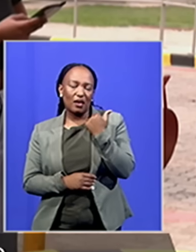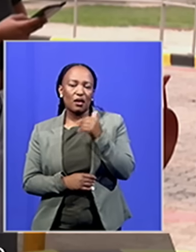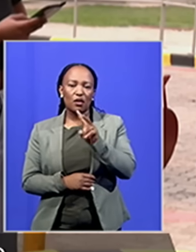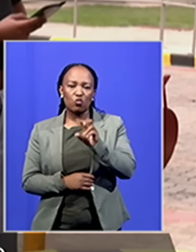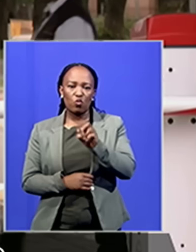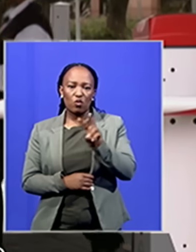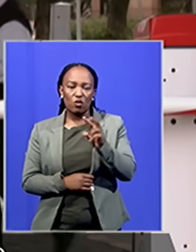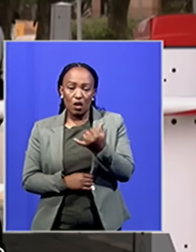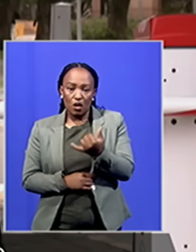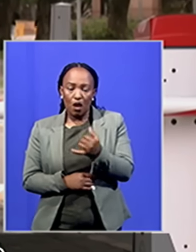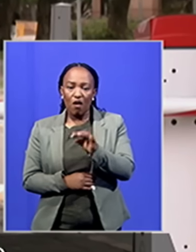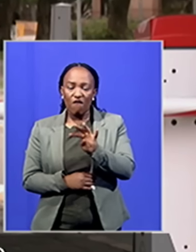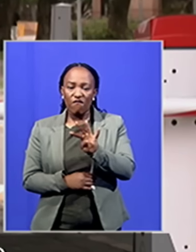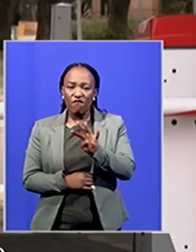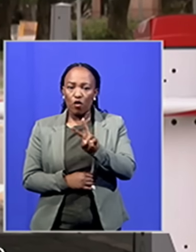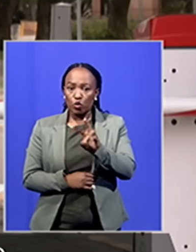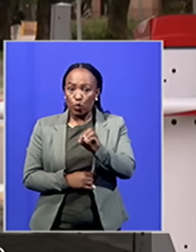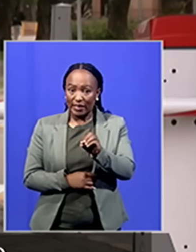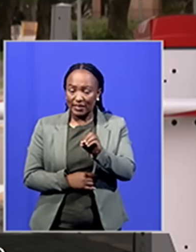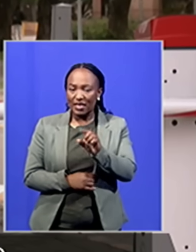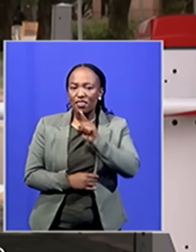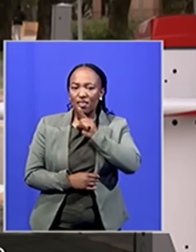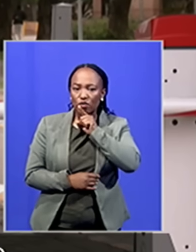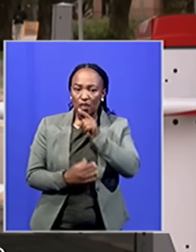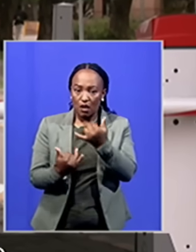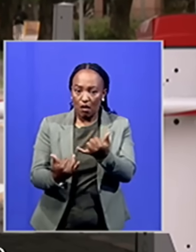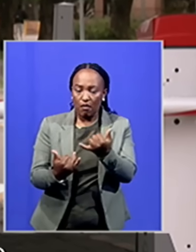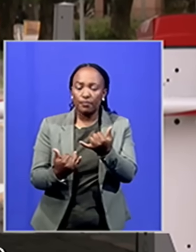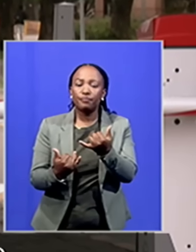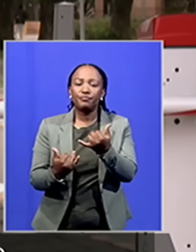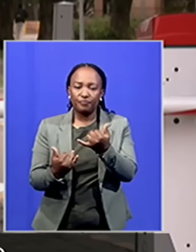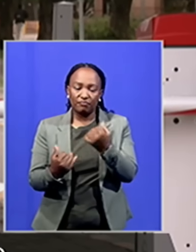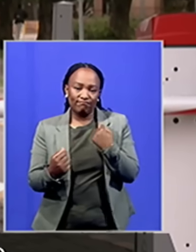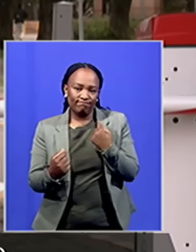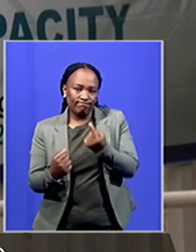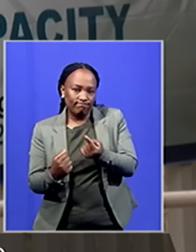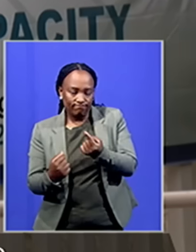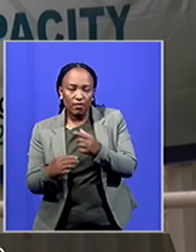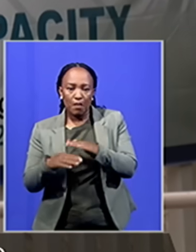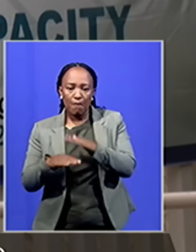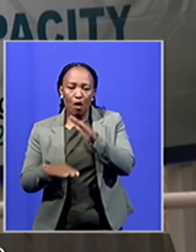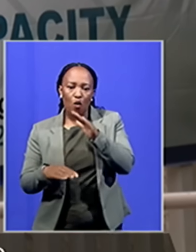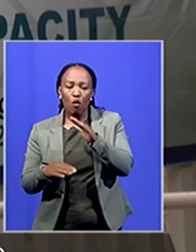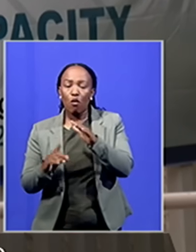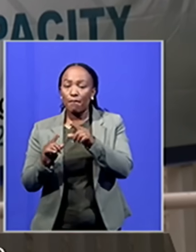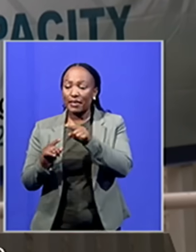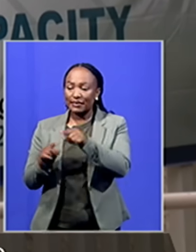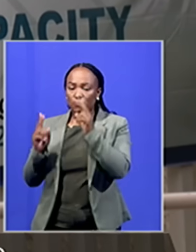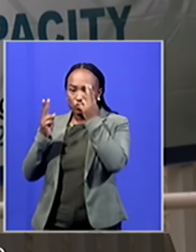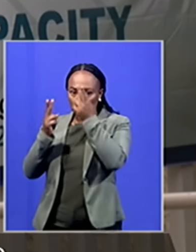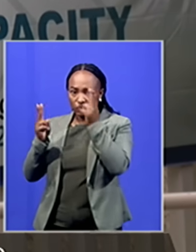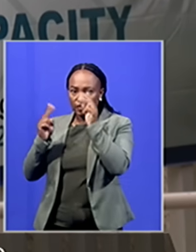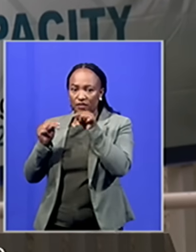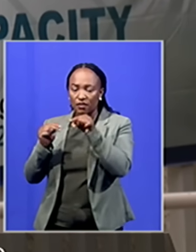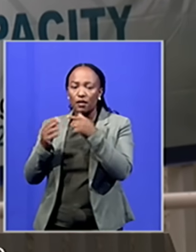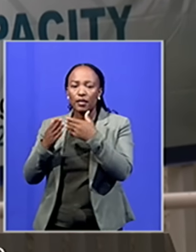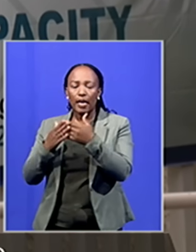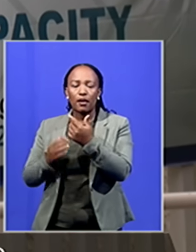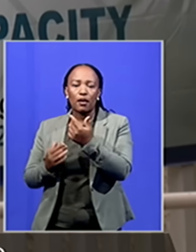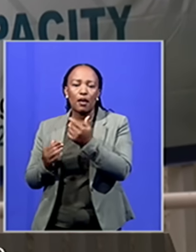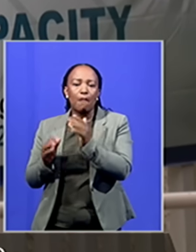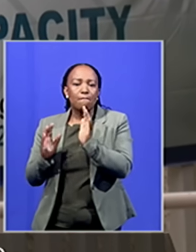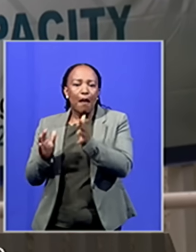le go nna 420,000 mo ngwageng ono wa dithuto. Le fa go le jalo, setheo se santse se kgona go amogela palo e nnye